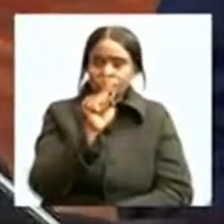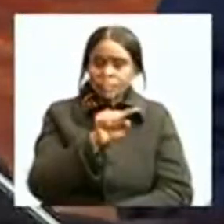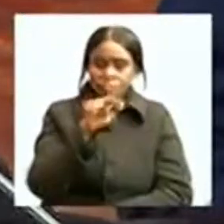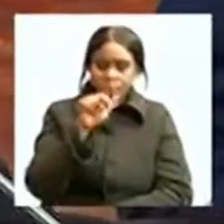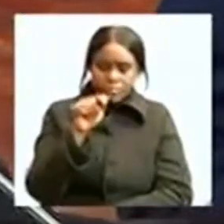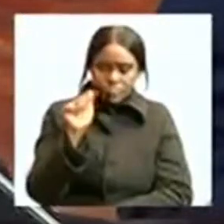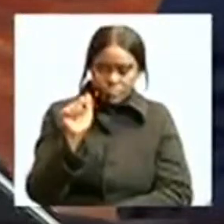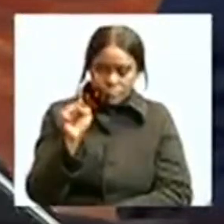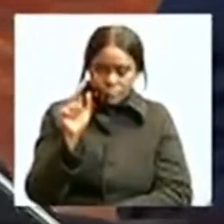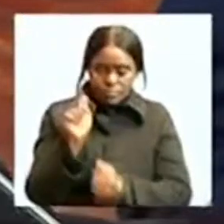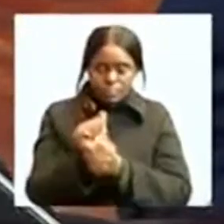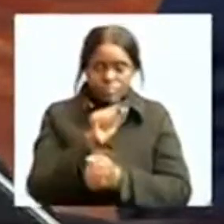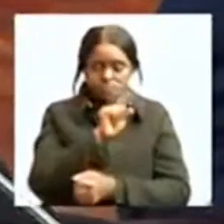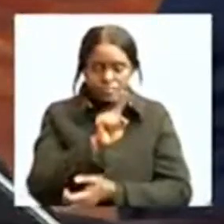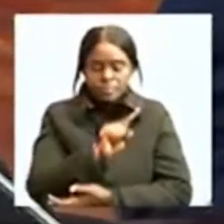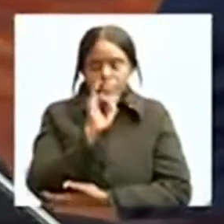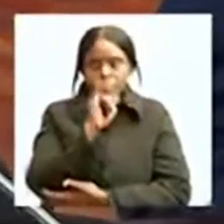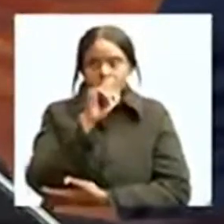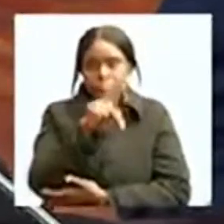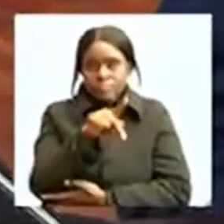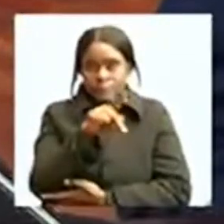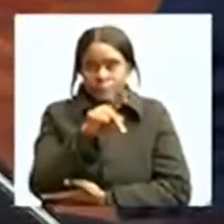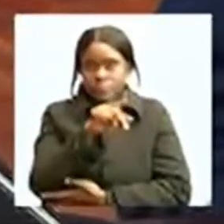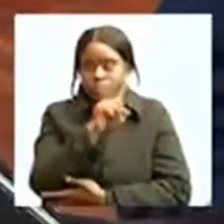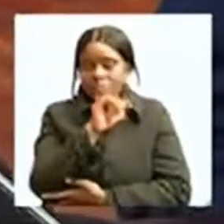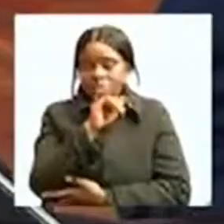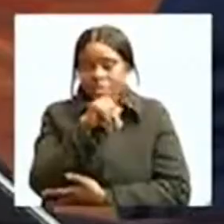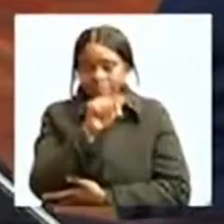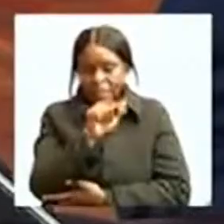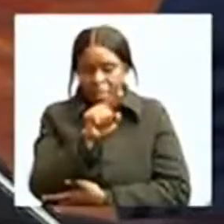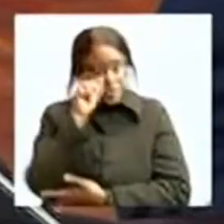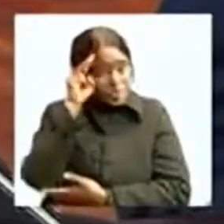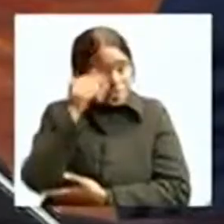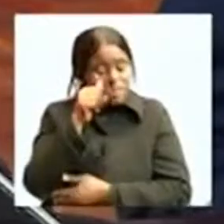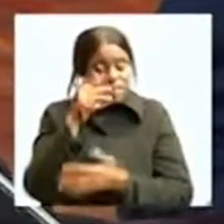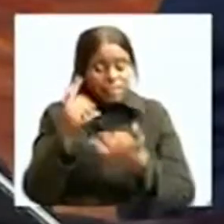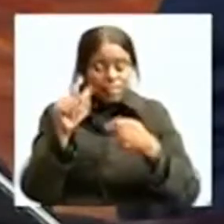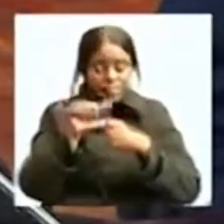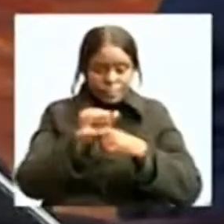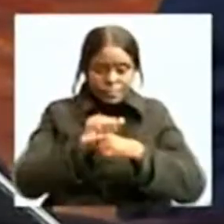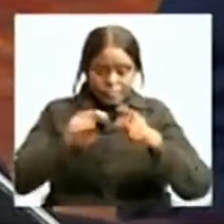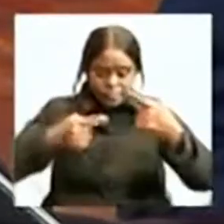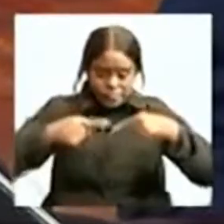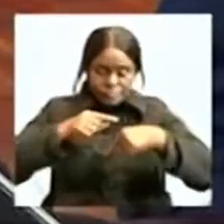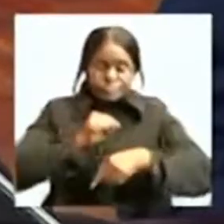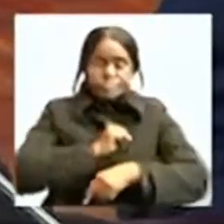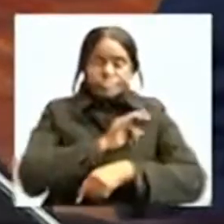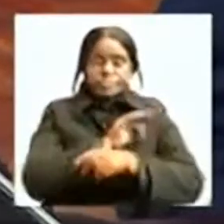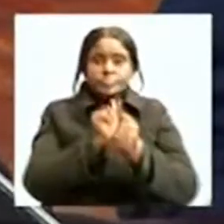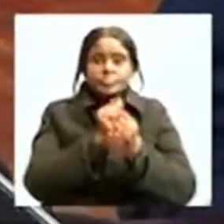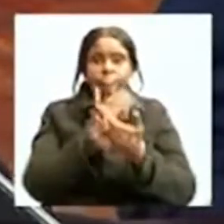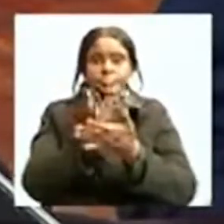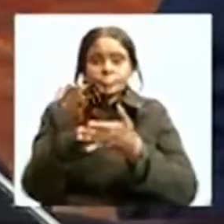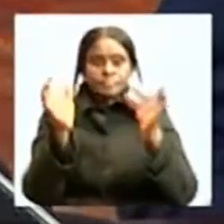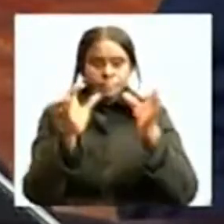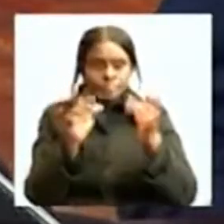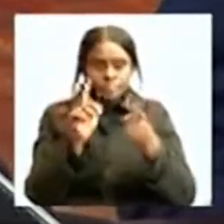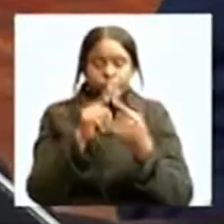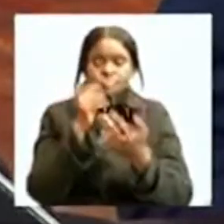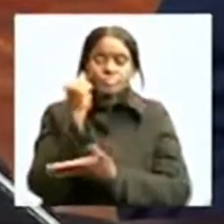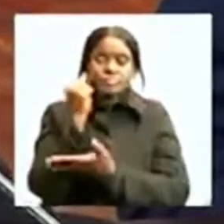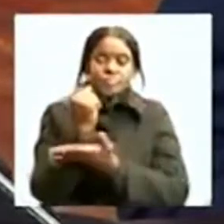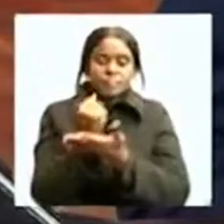and the Zambia Institute of Purchasing and Supply, the Ministry is training local authority staff and procurement committees to